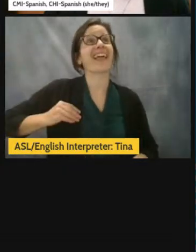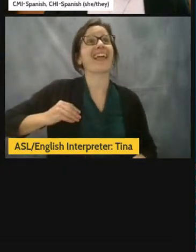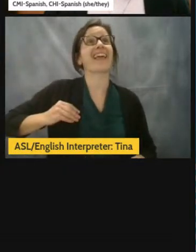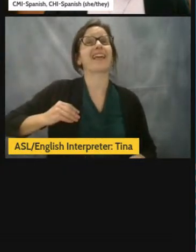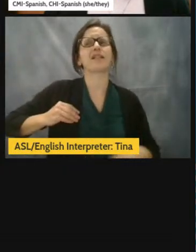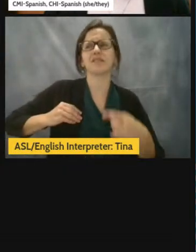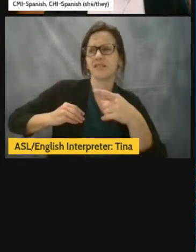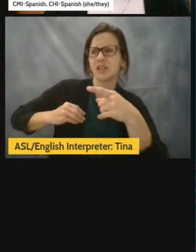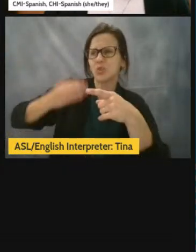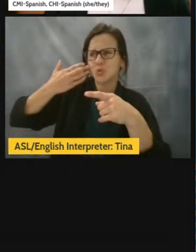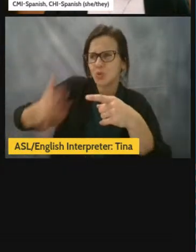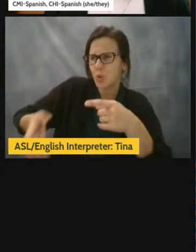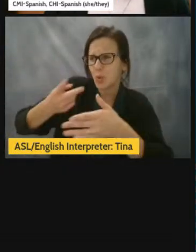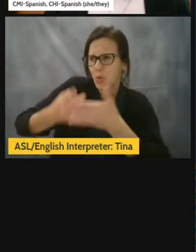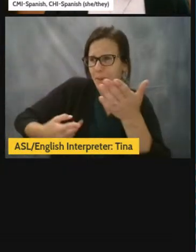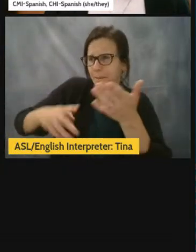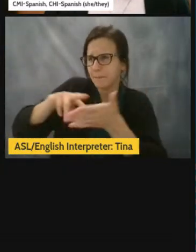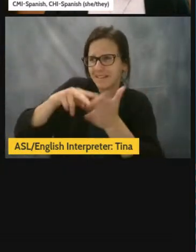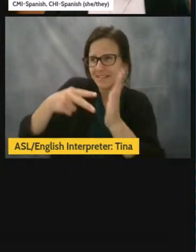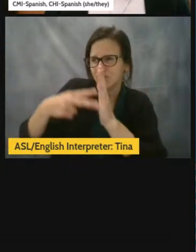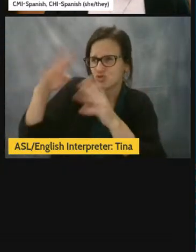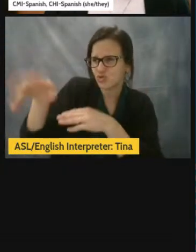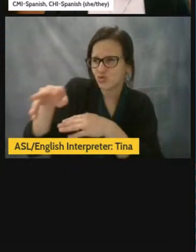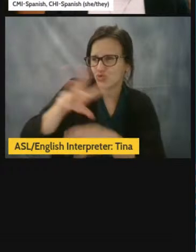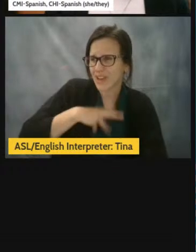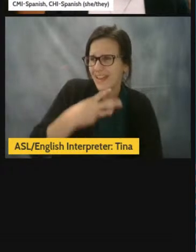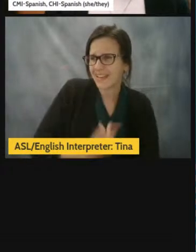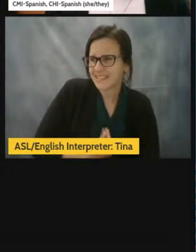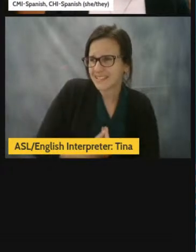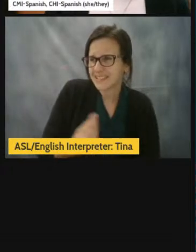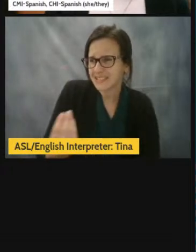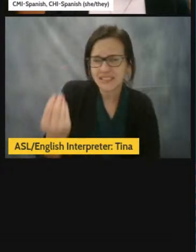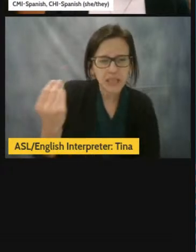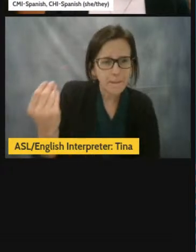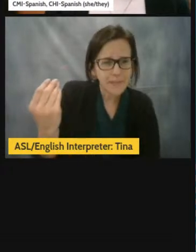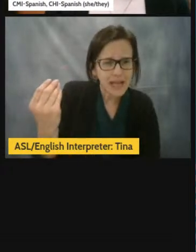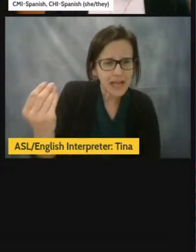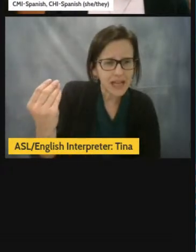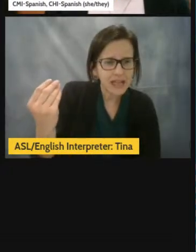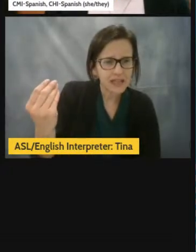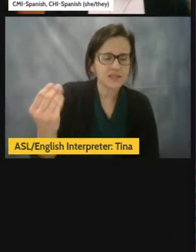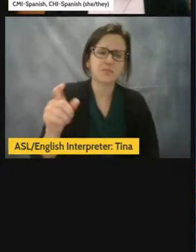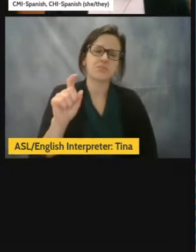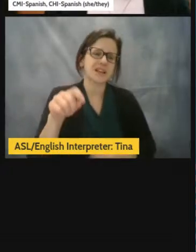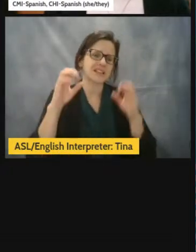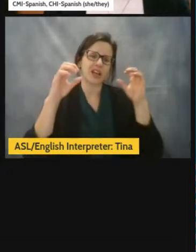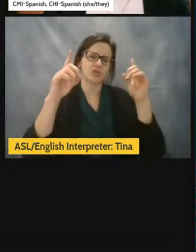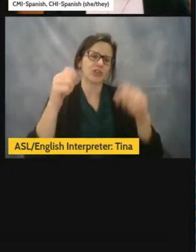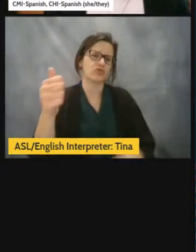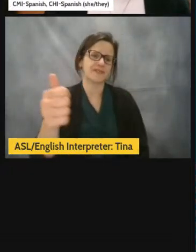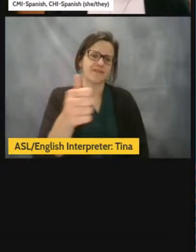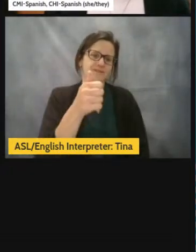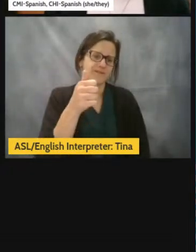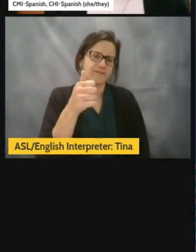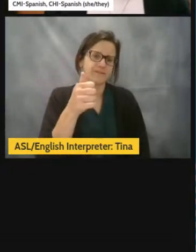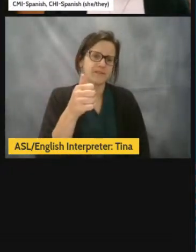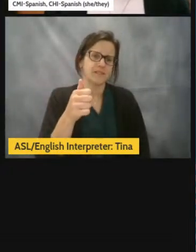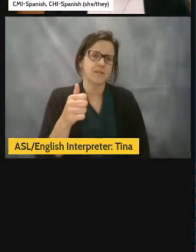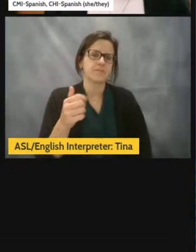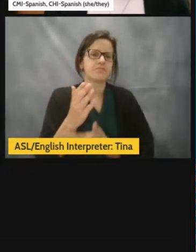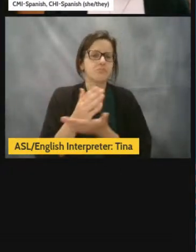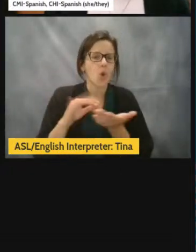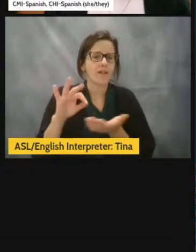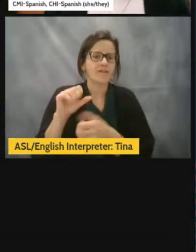You can't be selective with this. You have to know, okay? You need to educate yourself. That's part of the work to earn